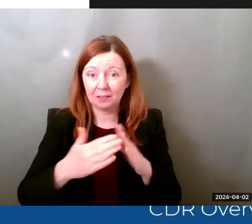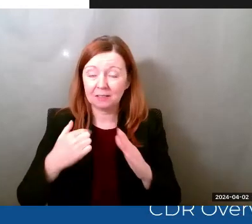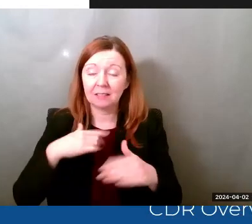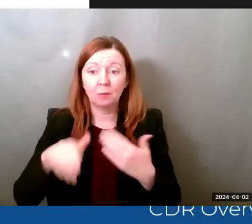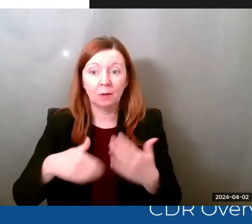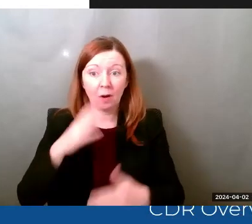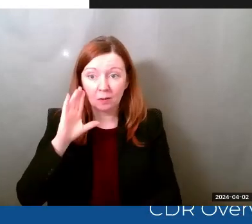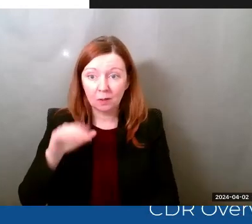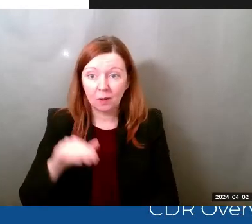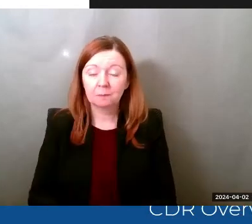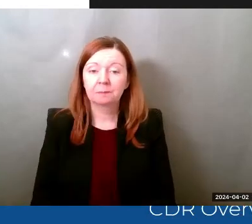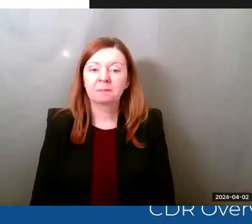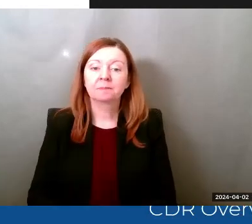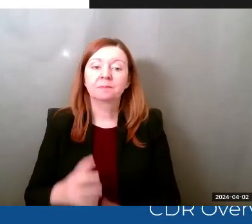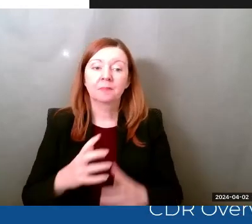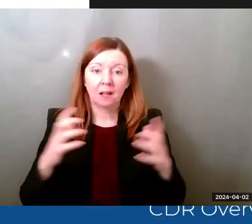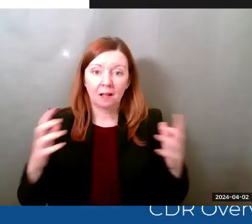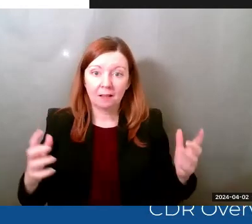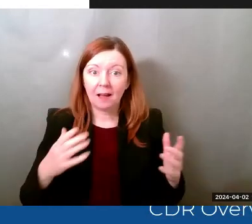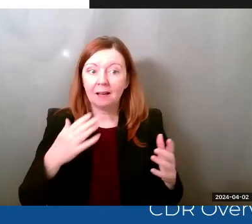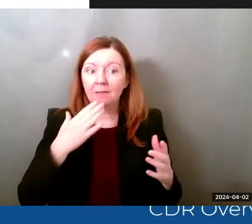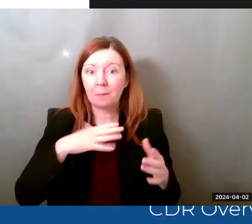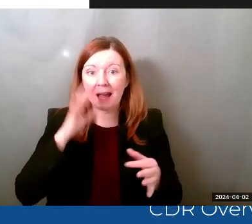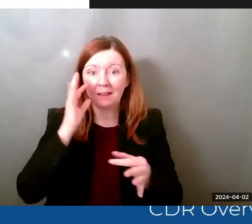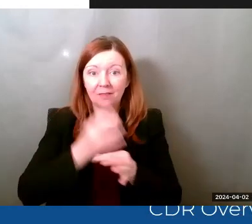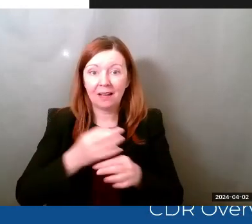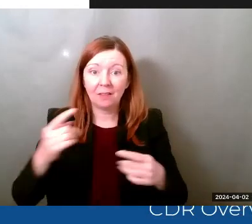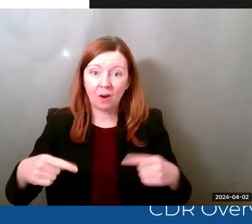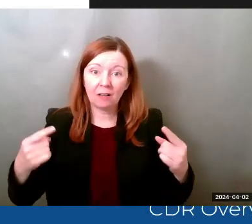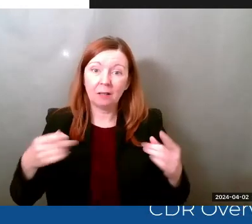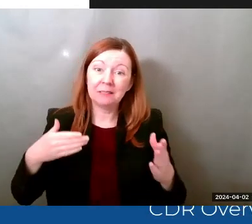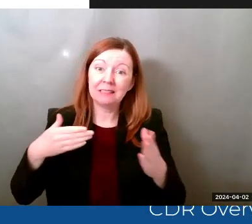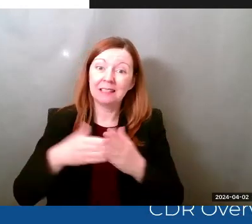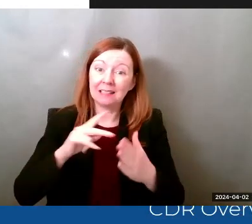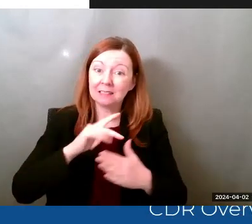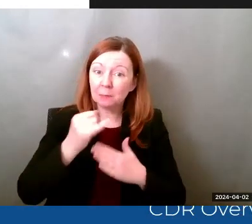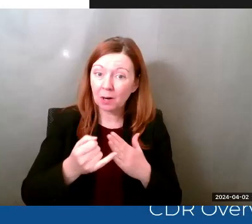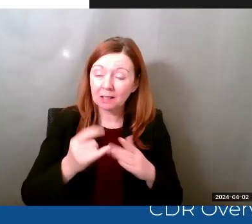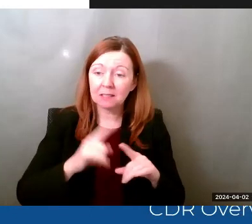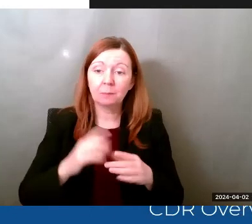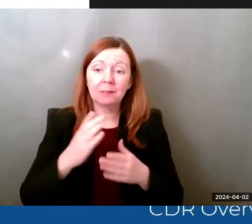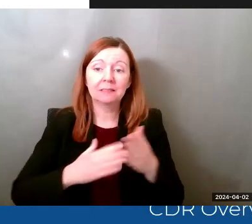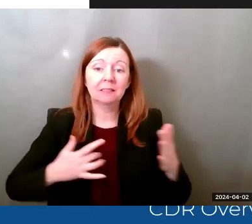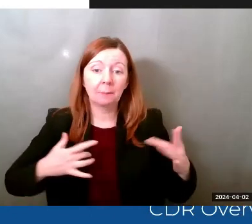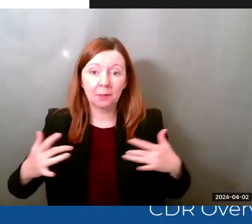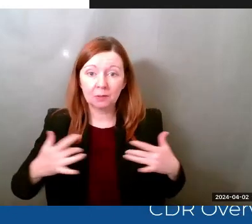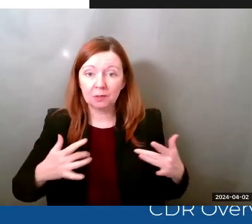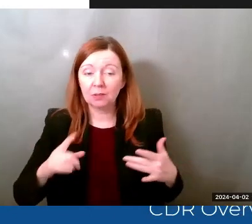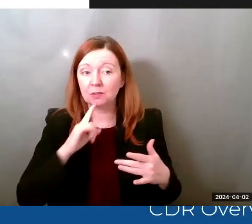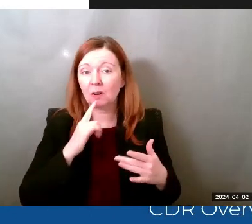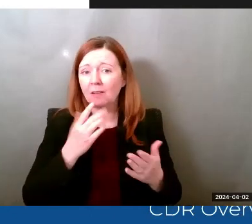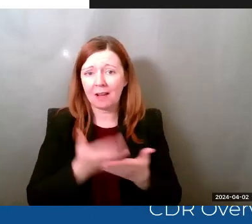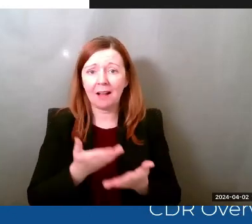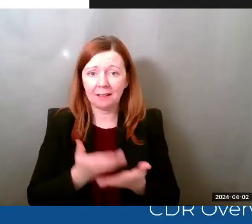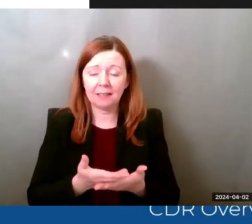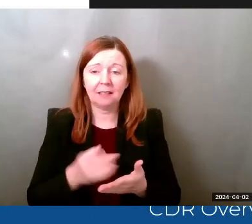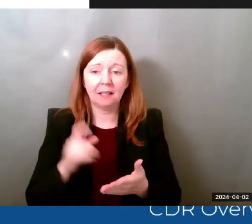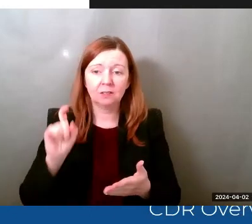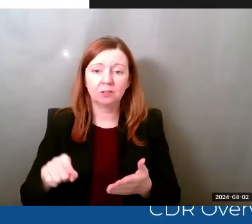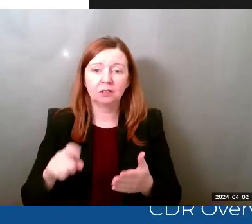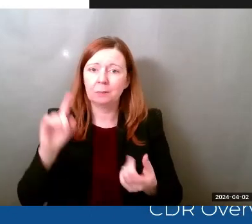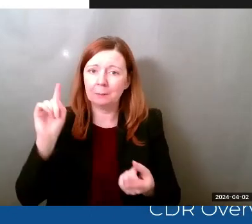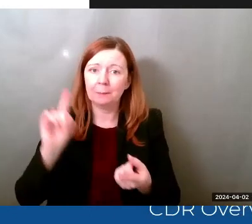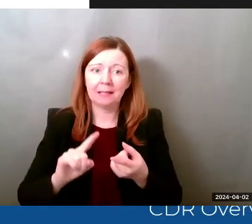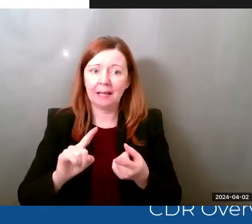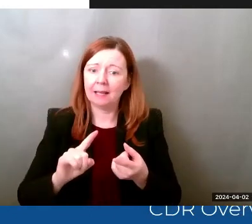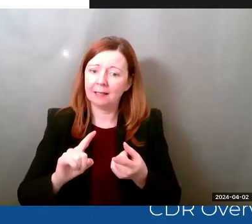know. There have been a lot of bad faith arguments, I think, against this project, but some of the concerns, of course, are valid and should be